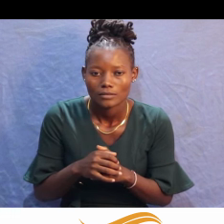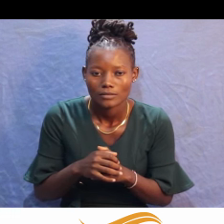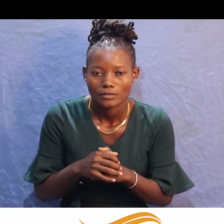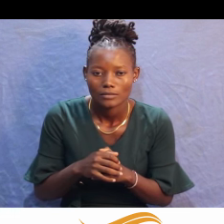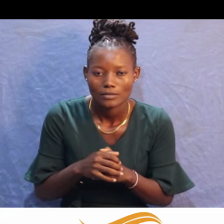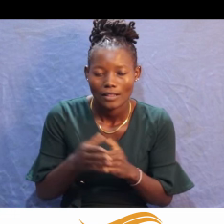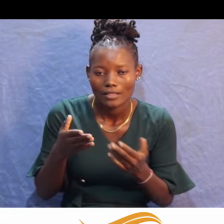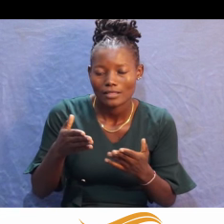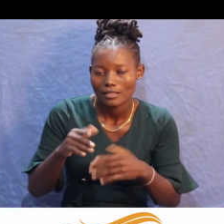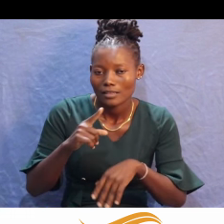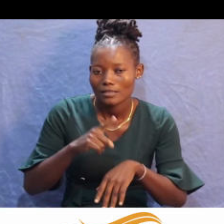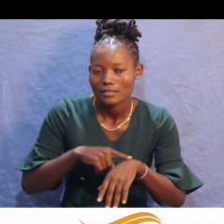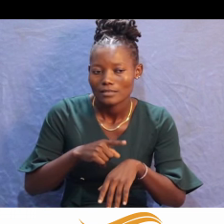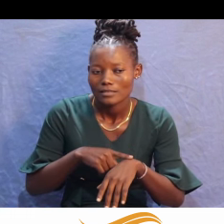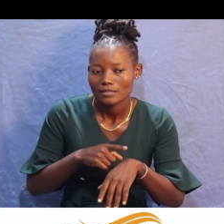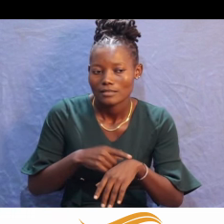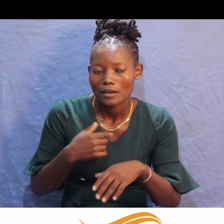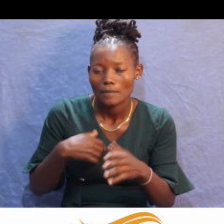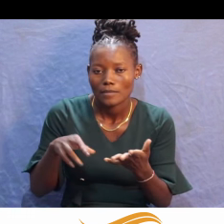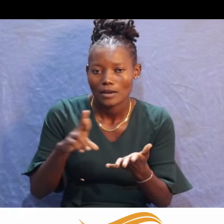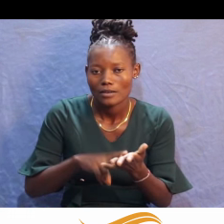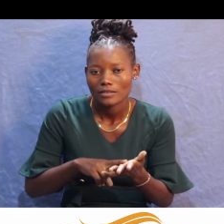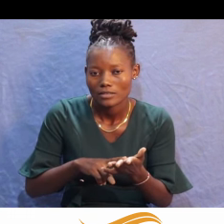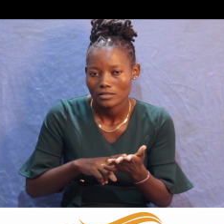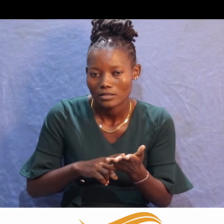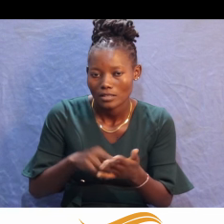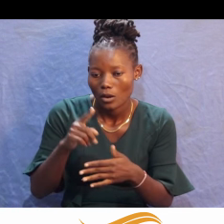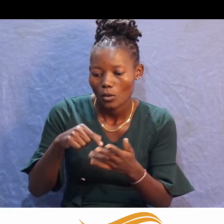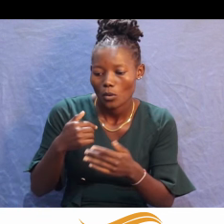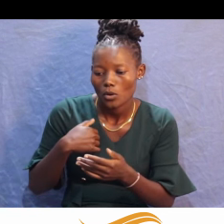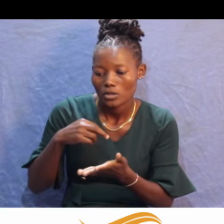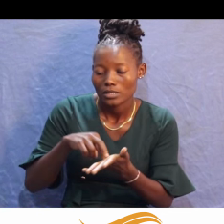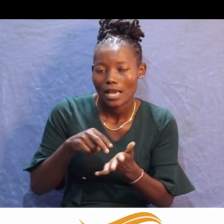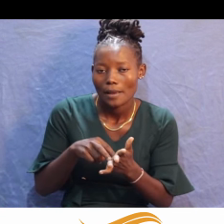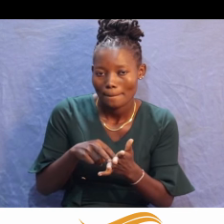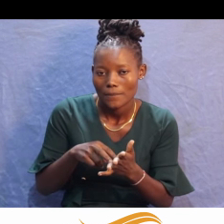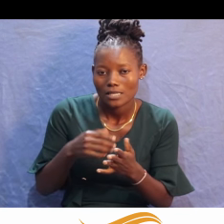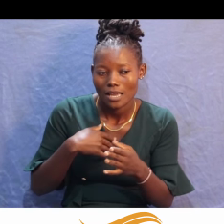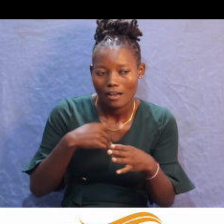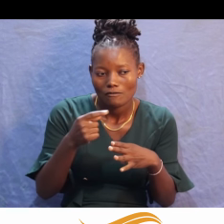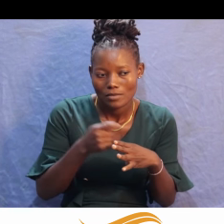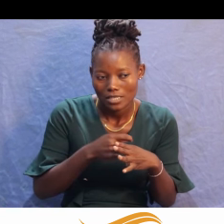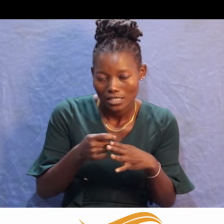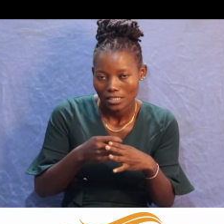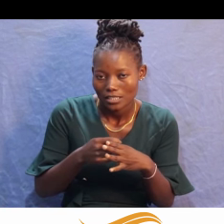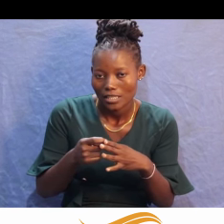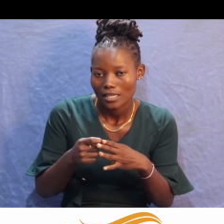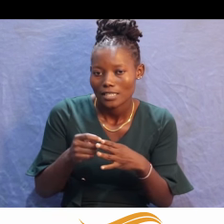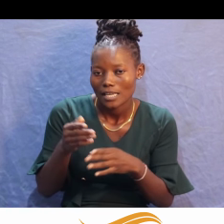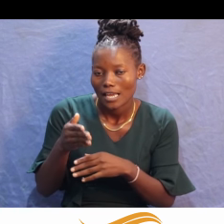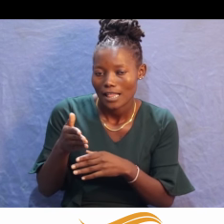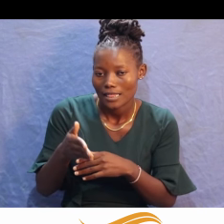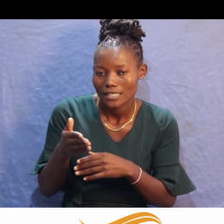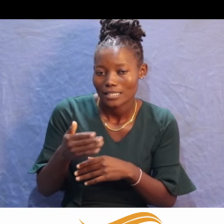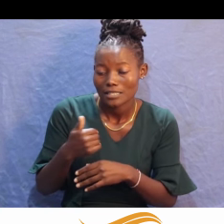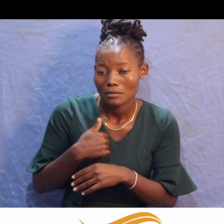proudest moment, I'm a registered respiratory therapist. And what that means is I've been treating lung and heart disease, and this is my